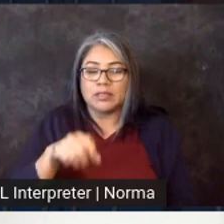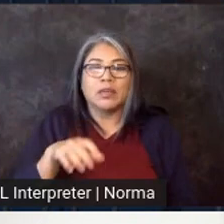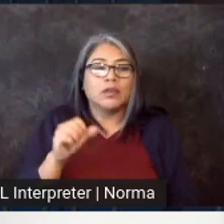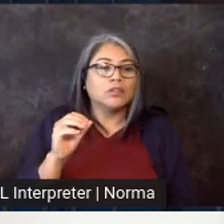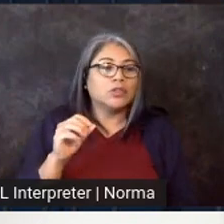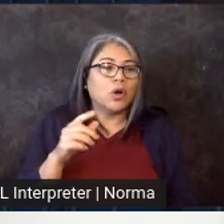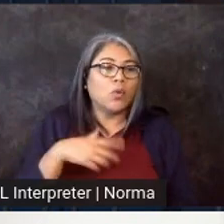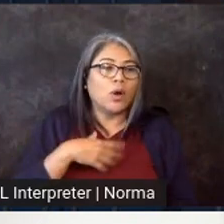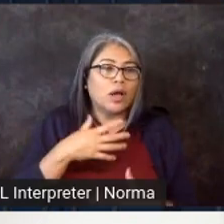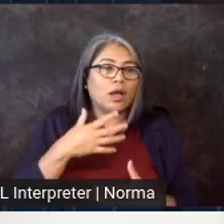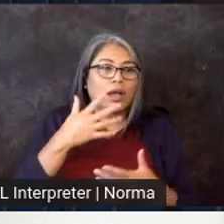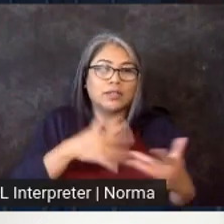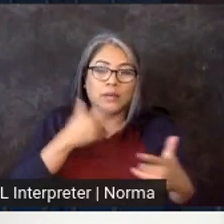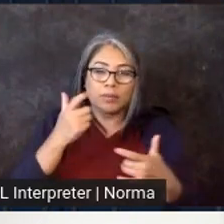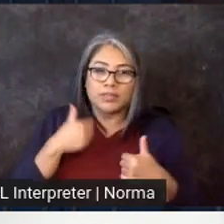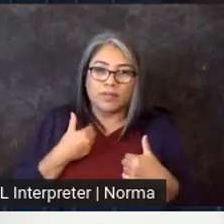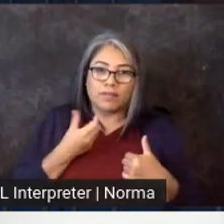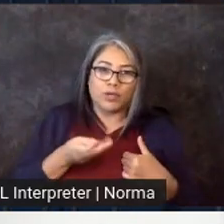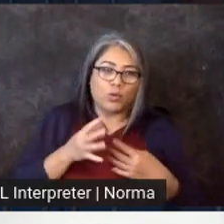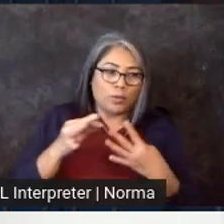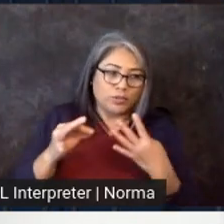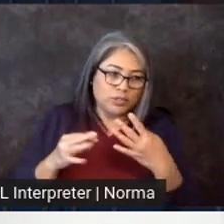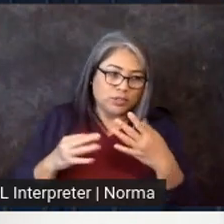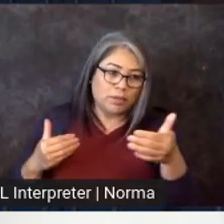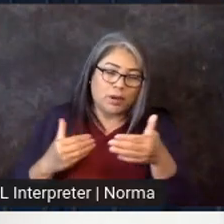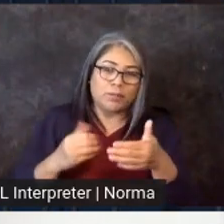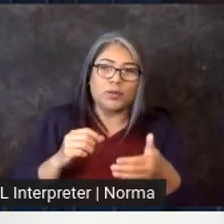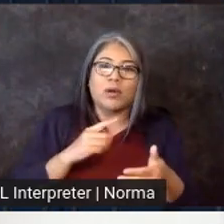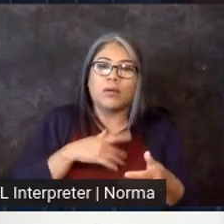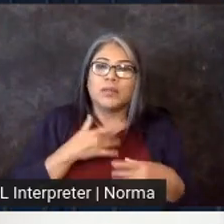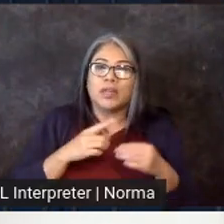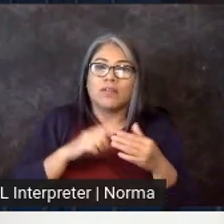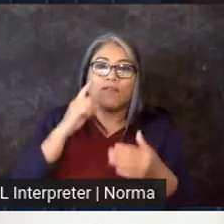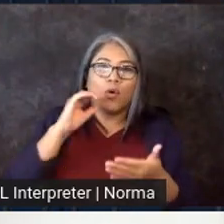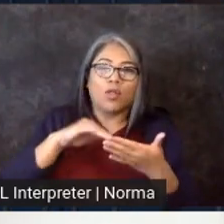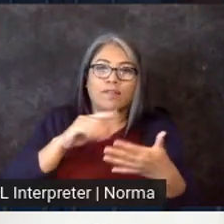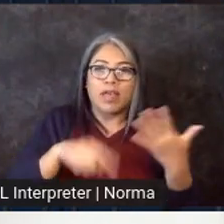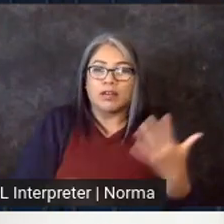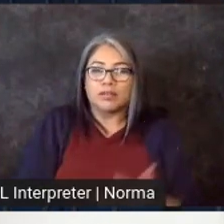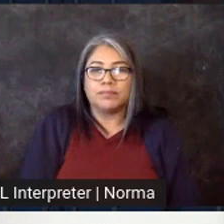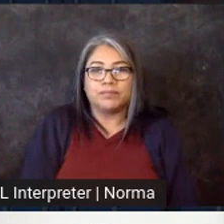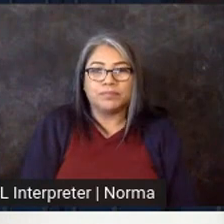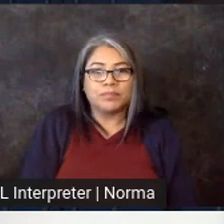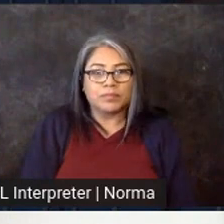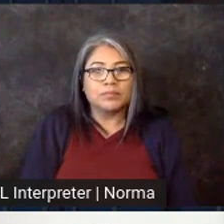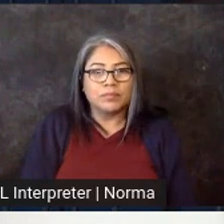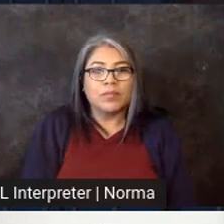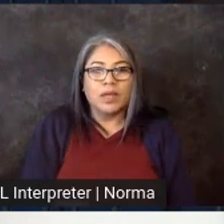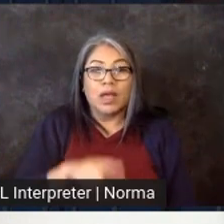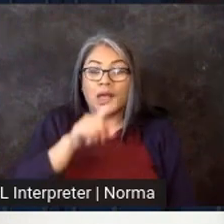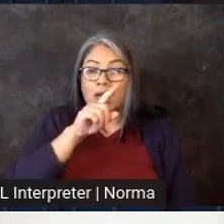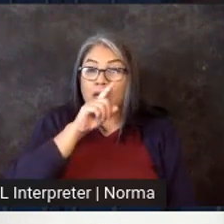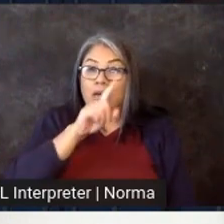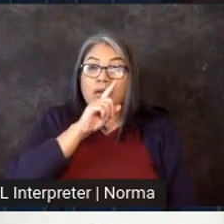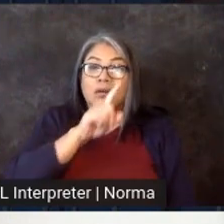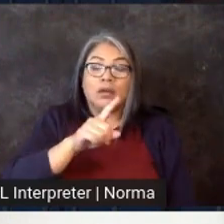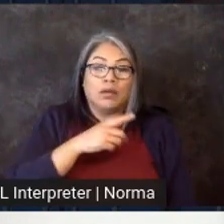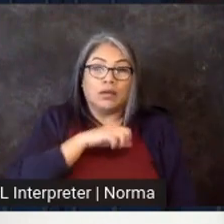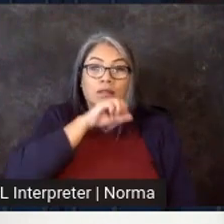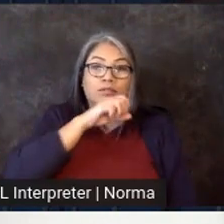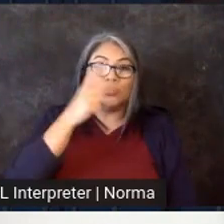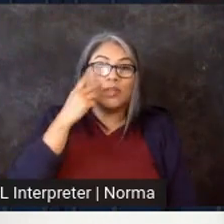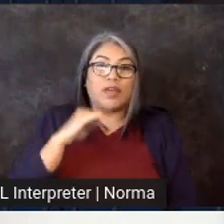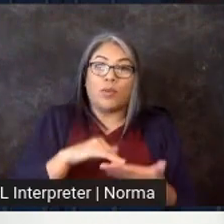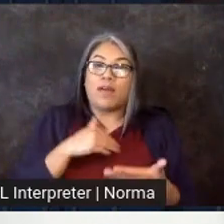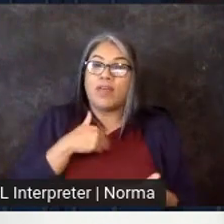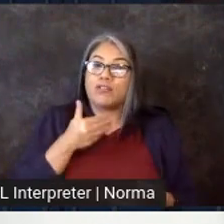few options coming up, and really excited for all of that. Absolutely. Love to see that we've got that drumbeat going, that